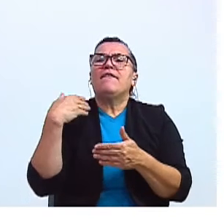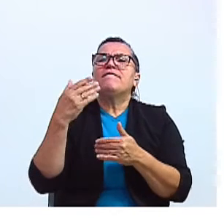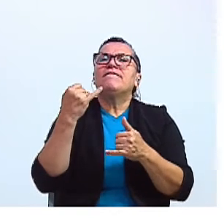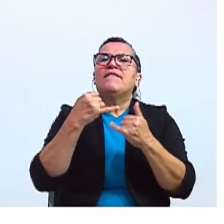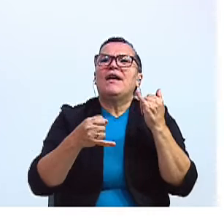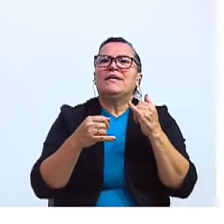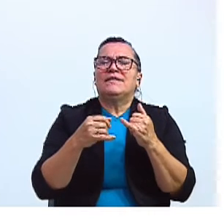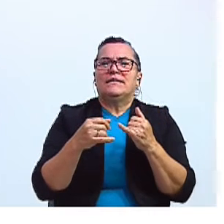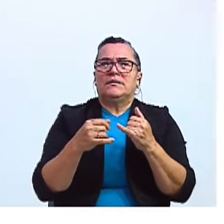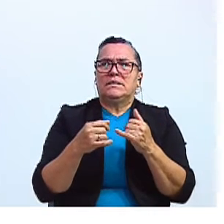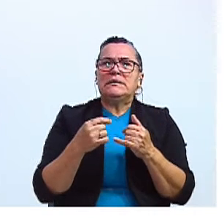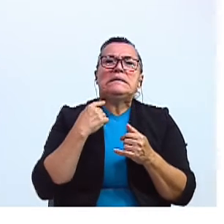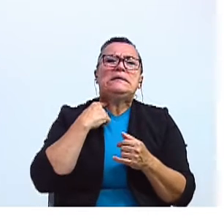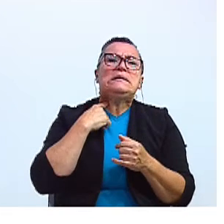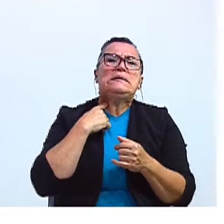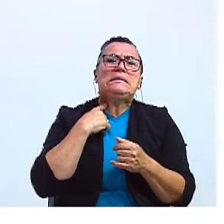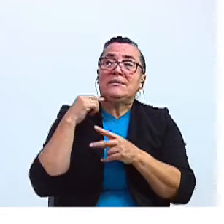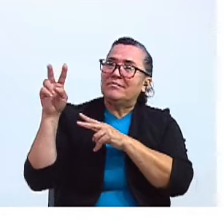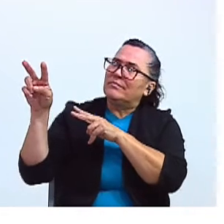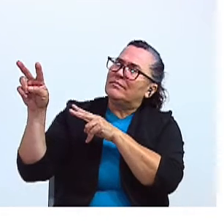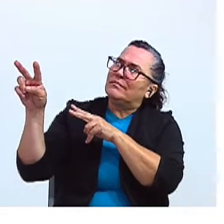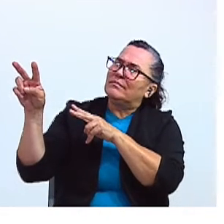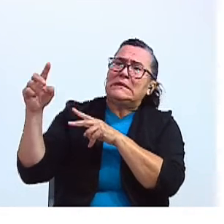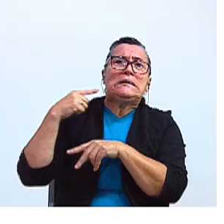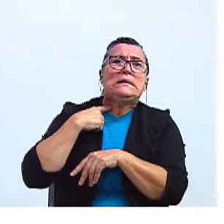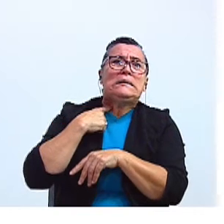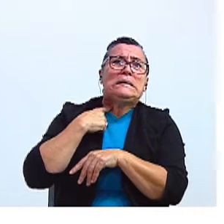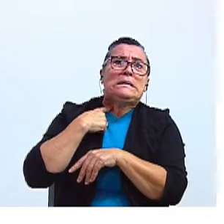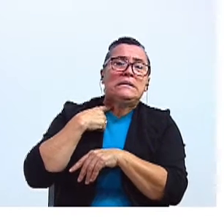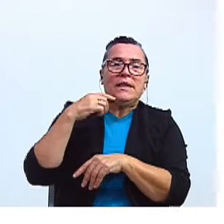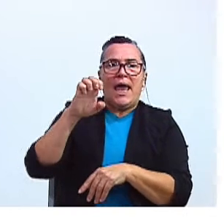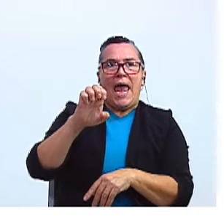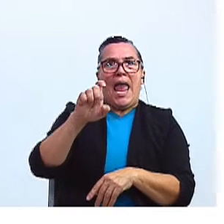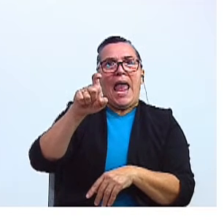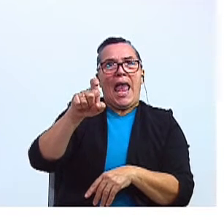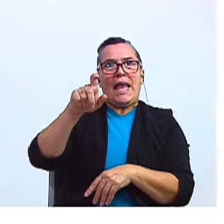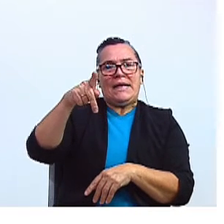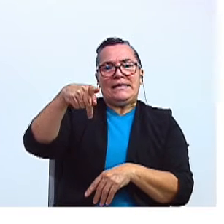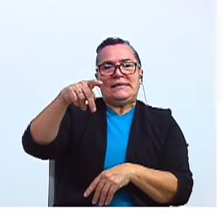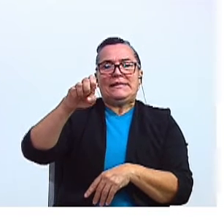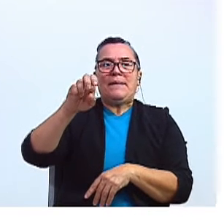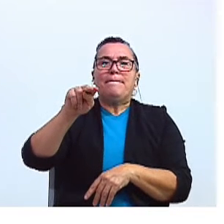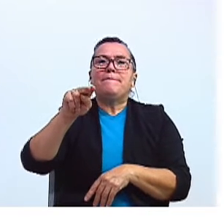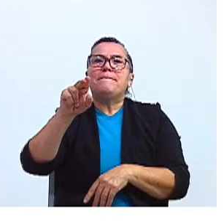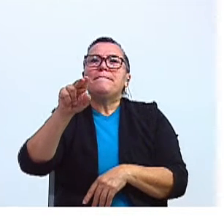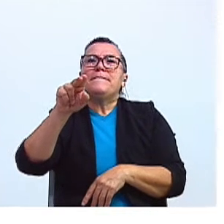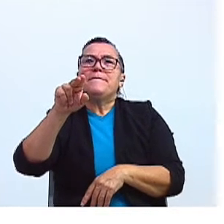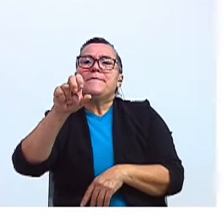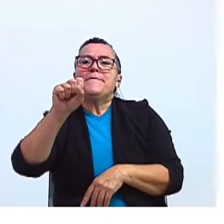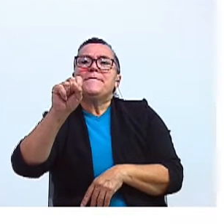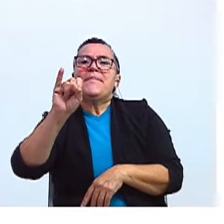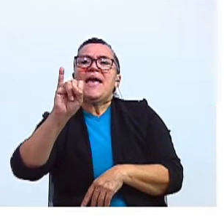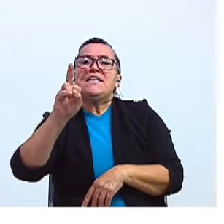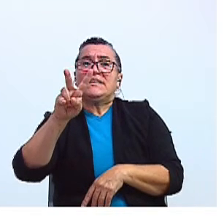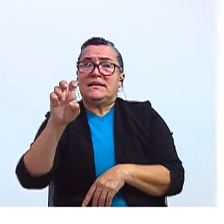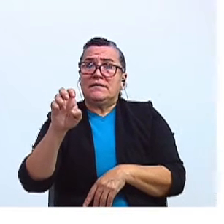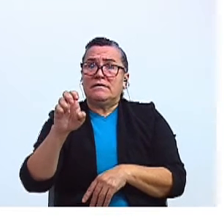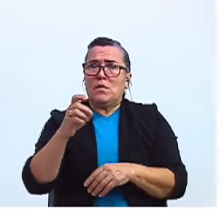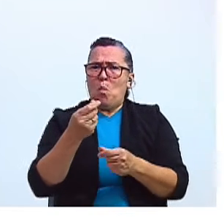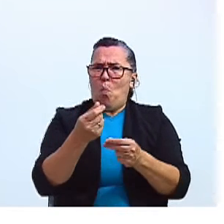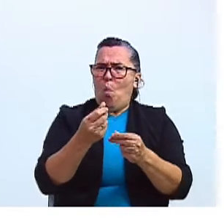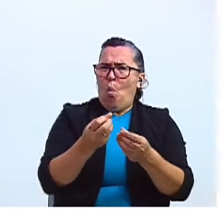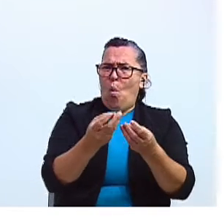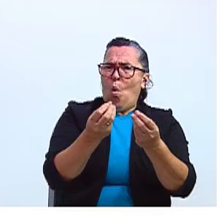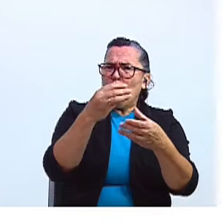word, expensive. Is it going to be a lot of money to construct that invention?